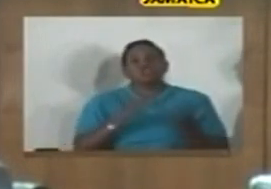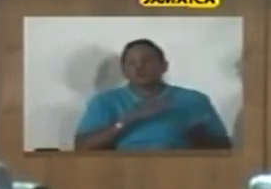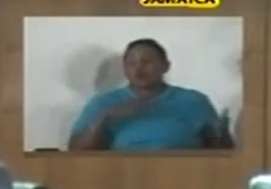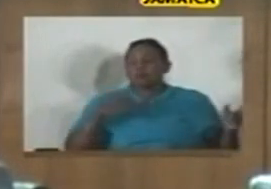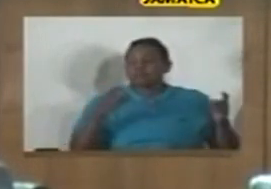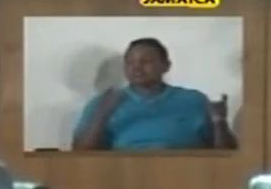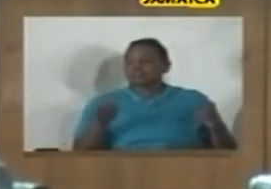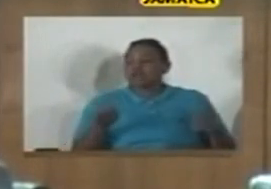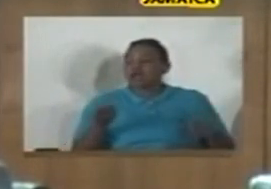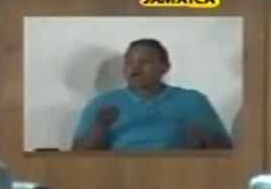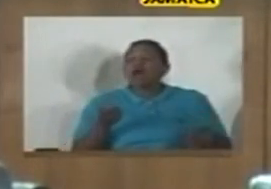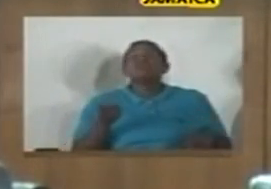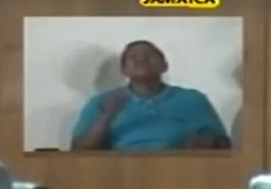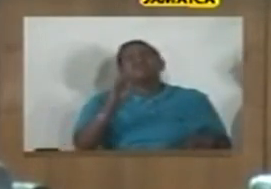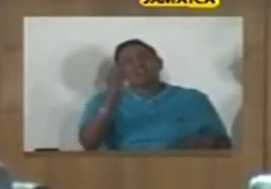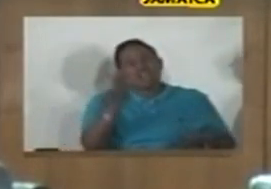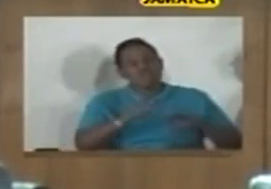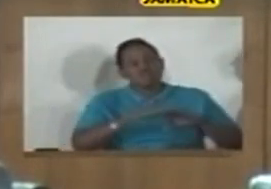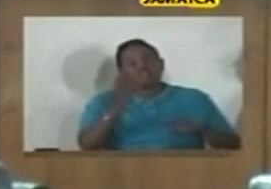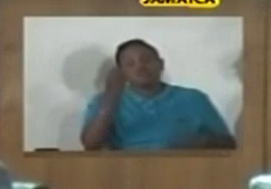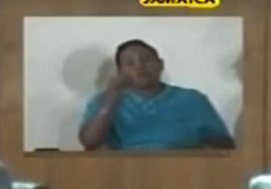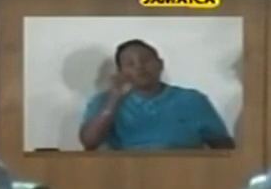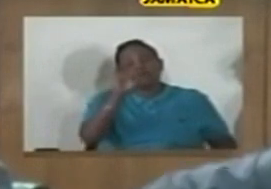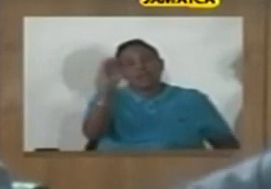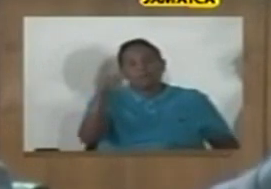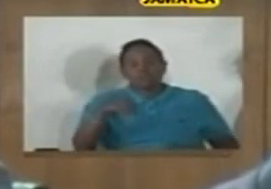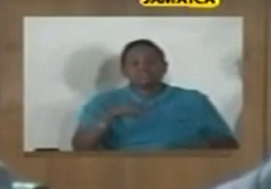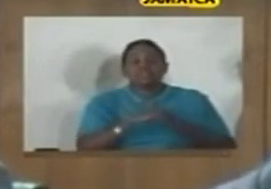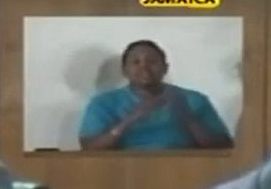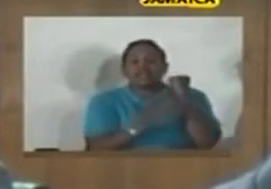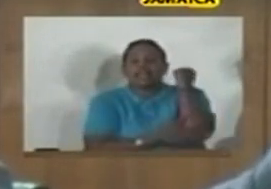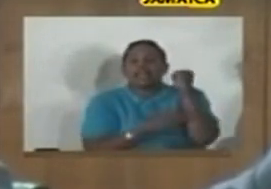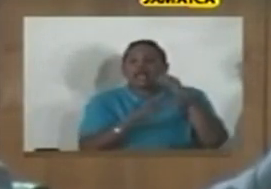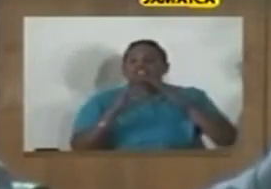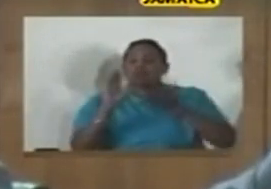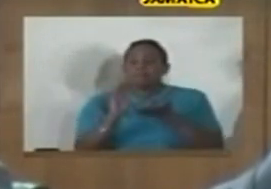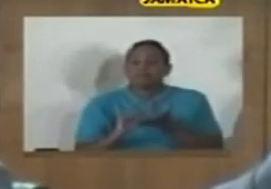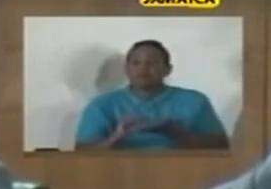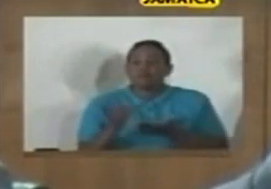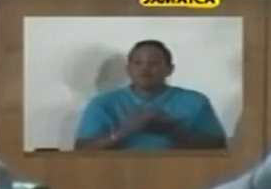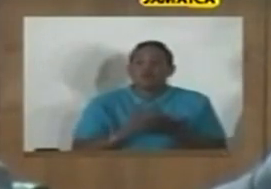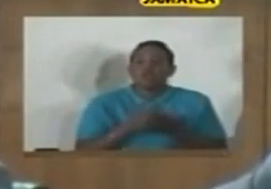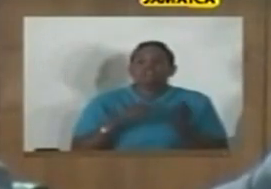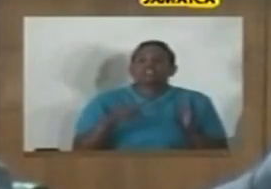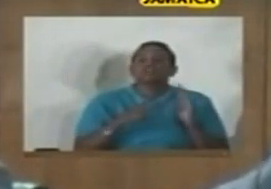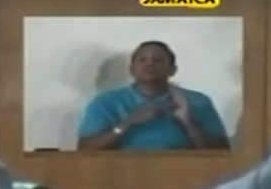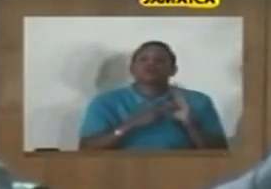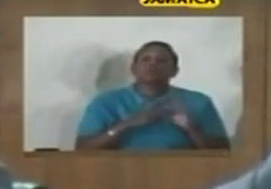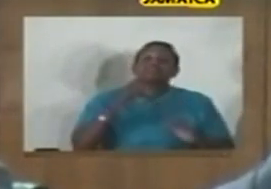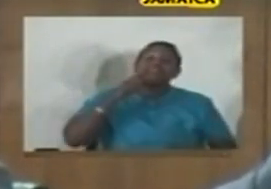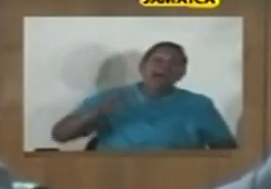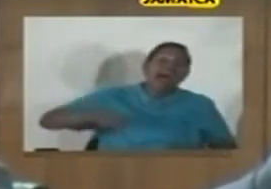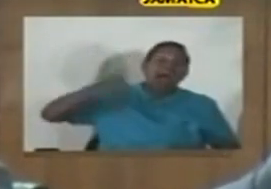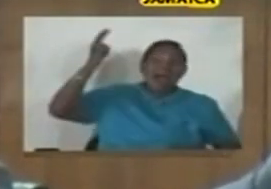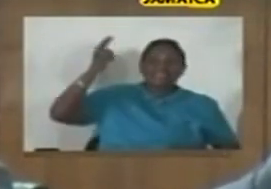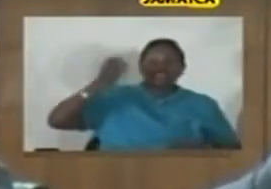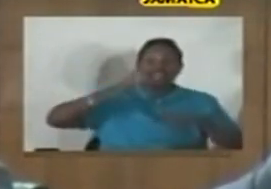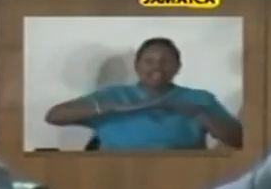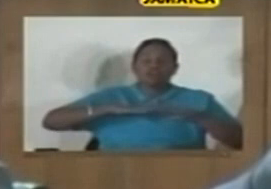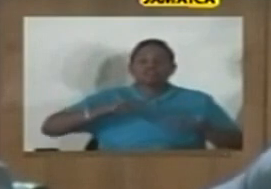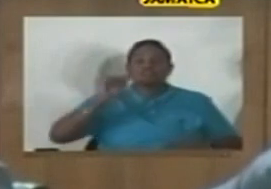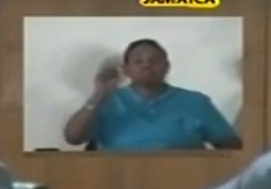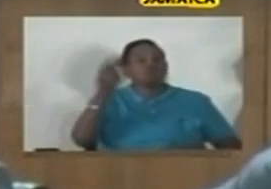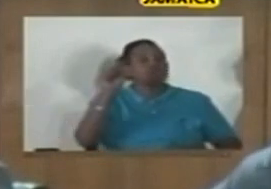of 12.9% in the national minimum wage. This represents the highest increase